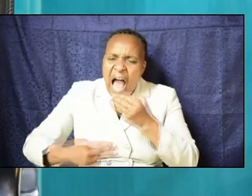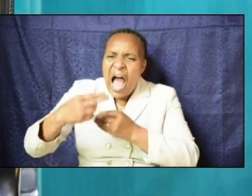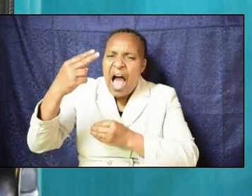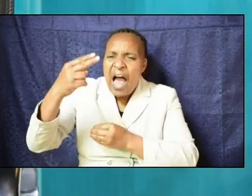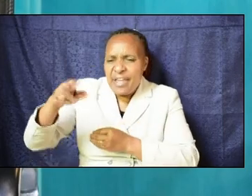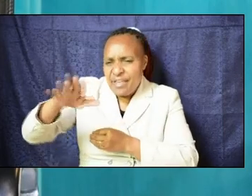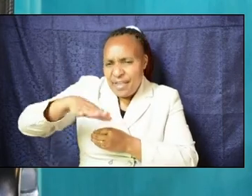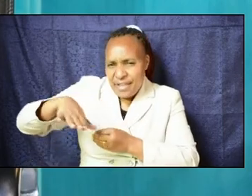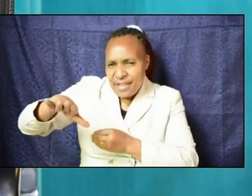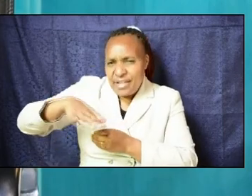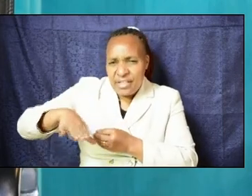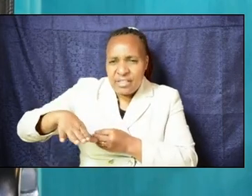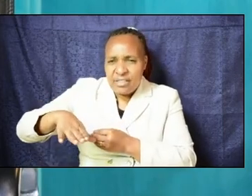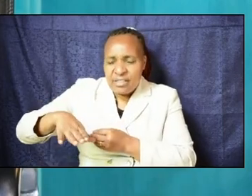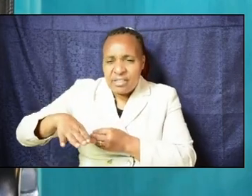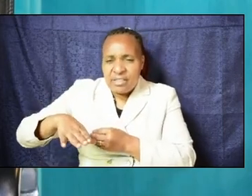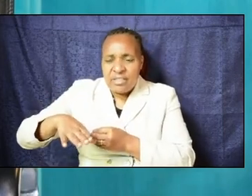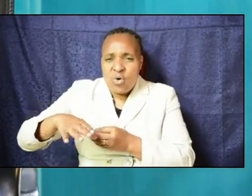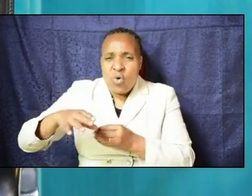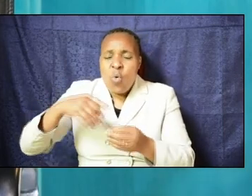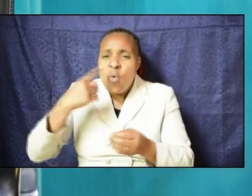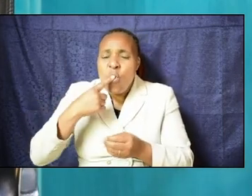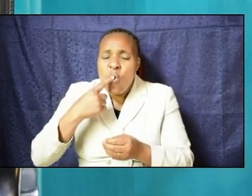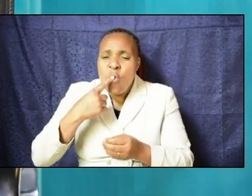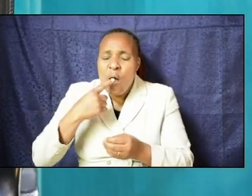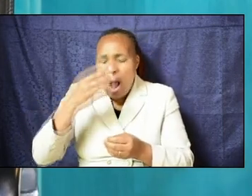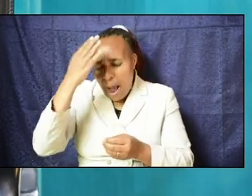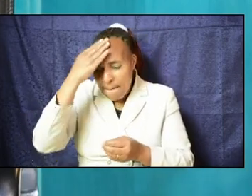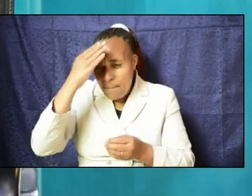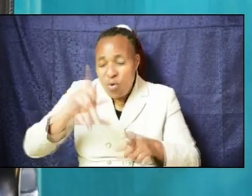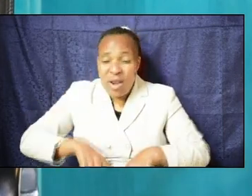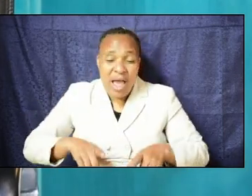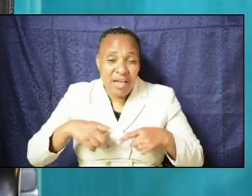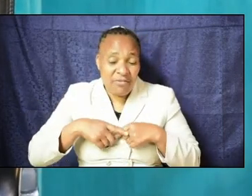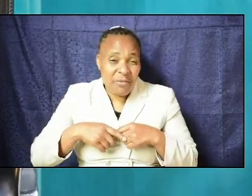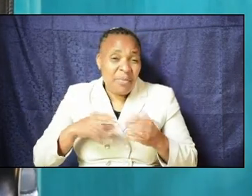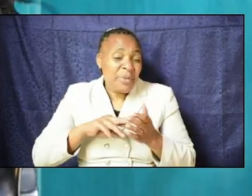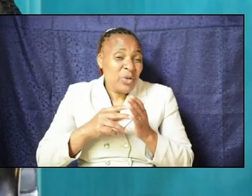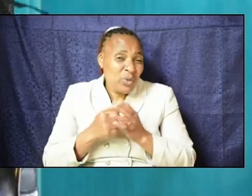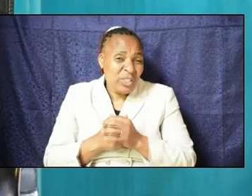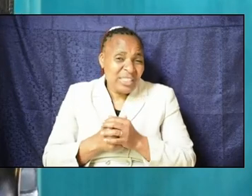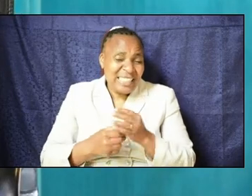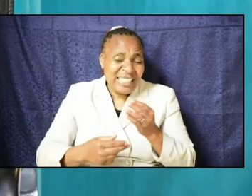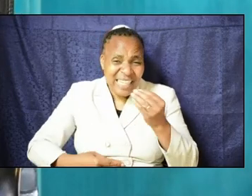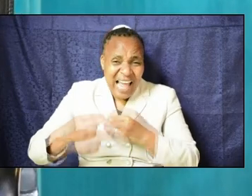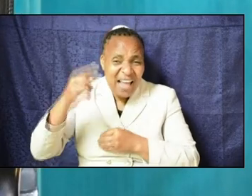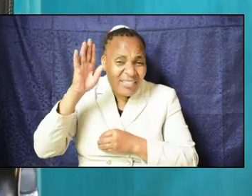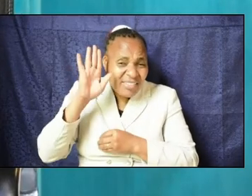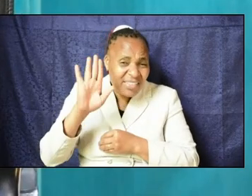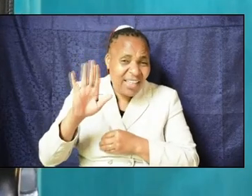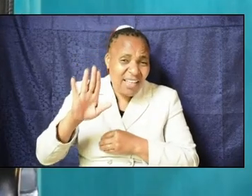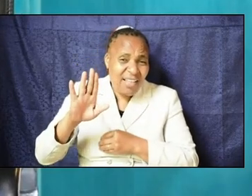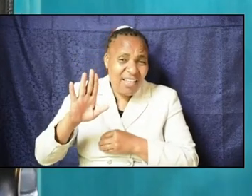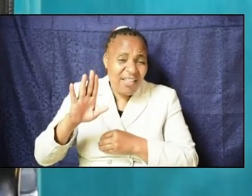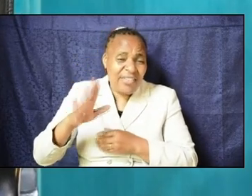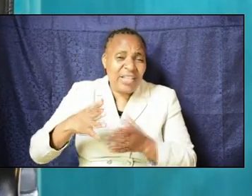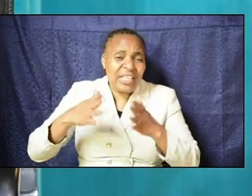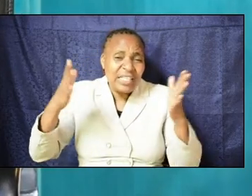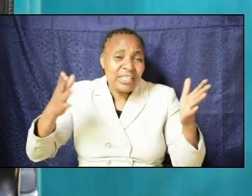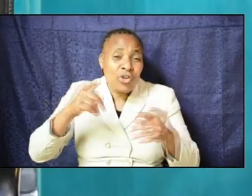in lofty seats would not assail me, who's living a humble life. And you know, the higher you are, the greater you